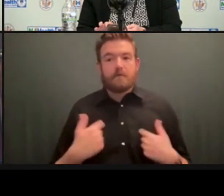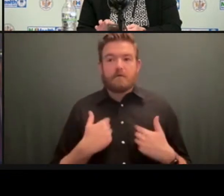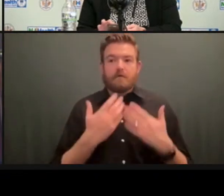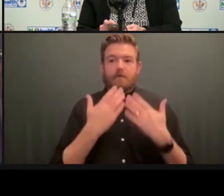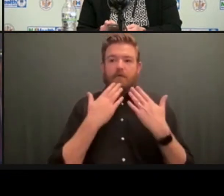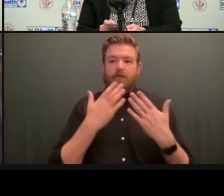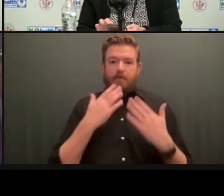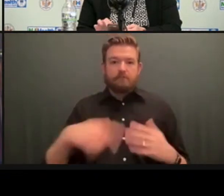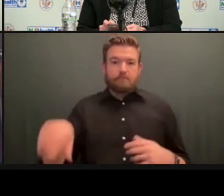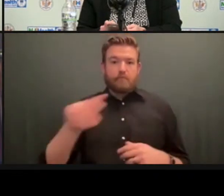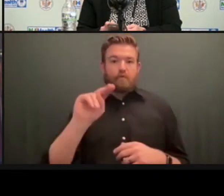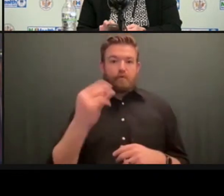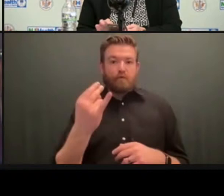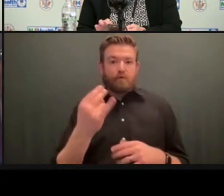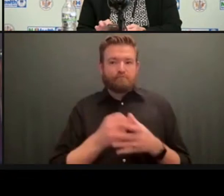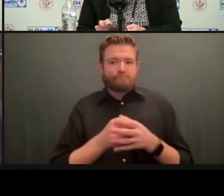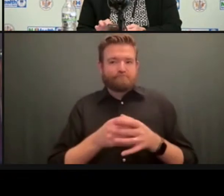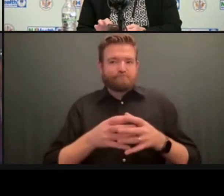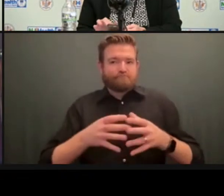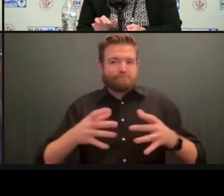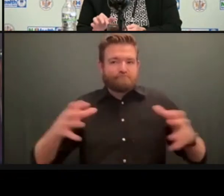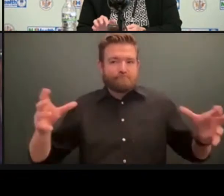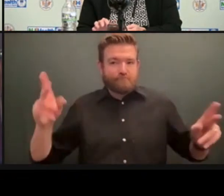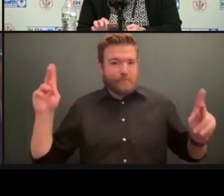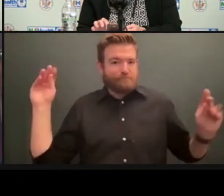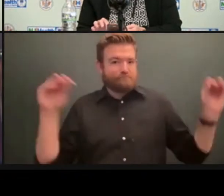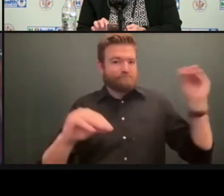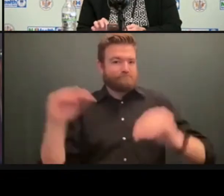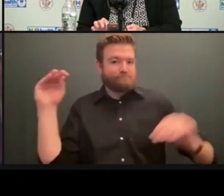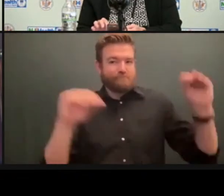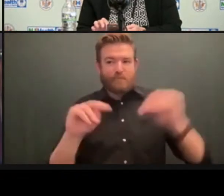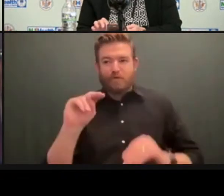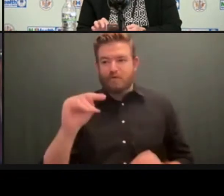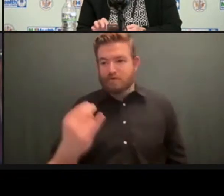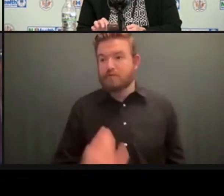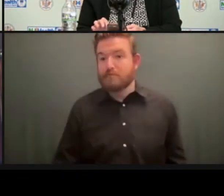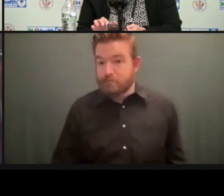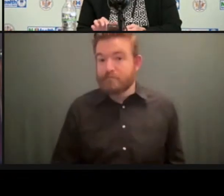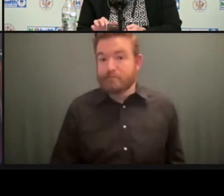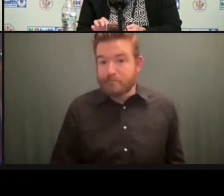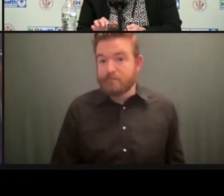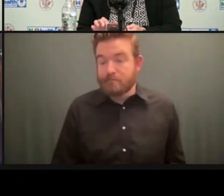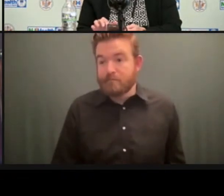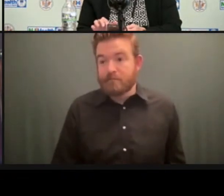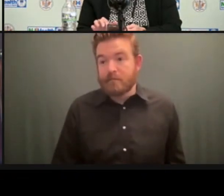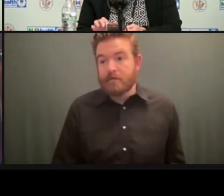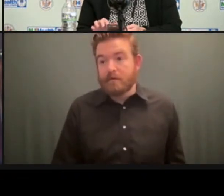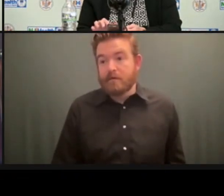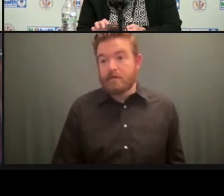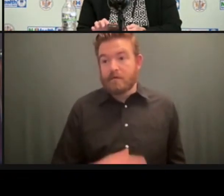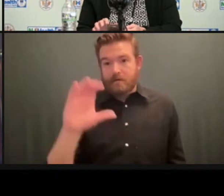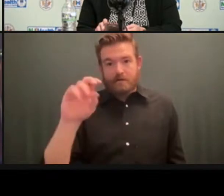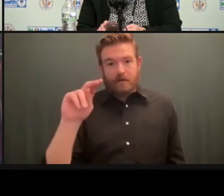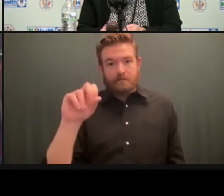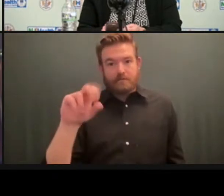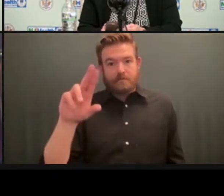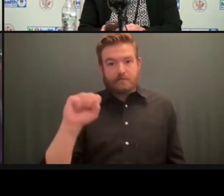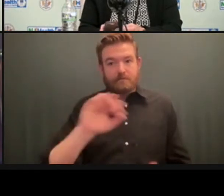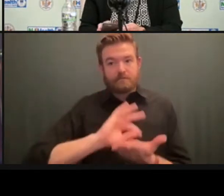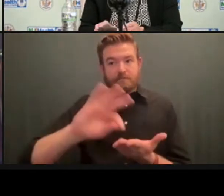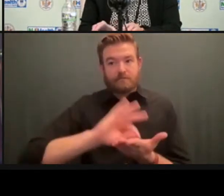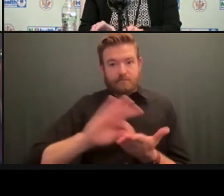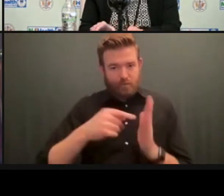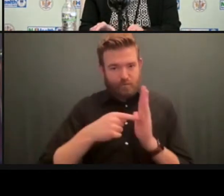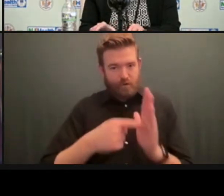are moving here, not just because of the pandemic, but that the census showed that, and that we're going to be in the happy position